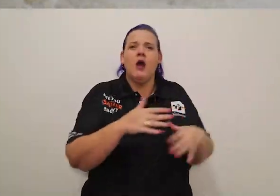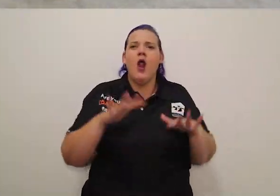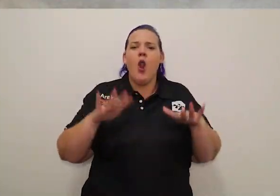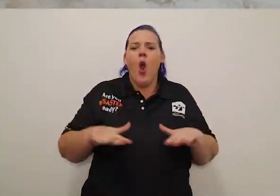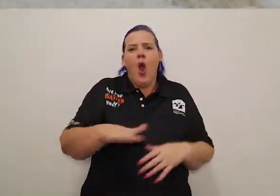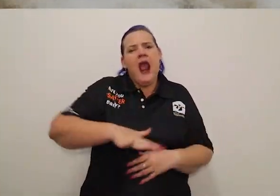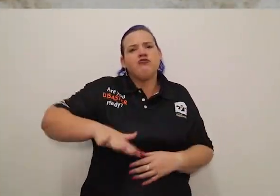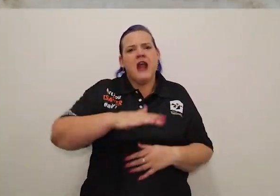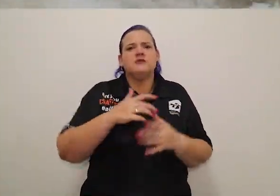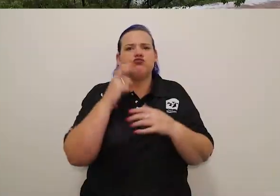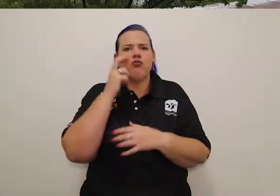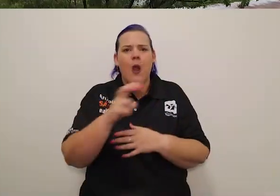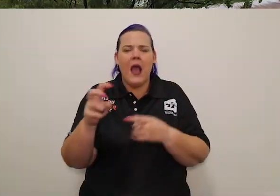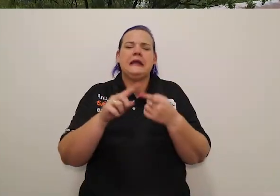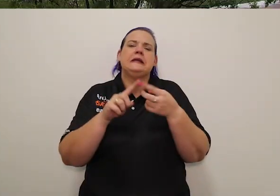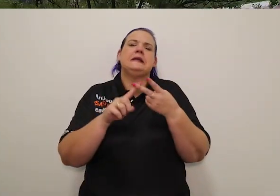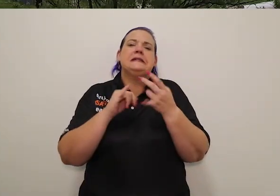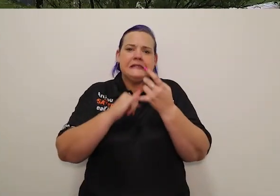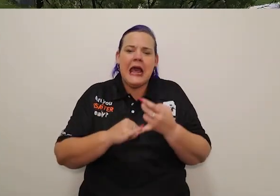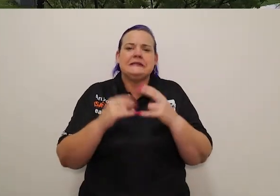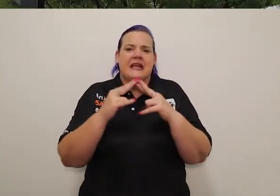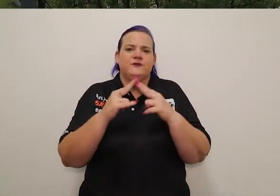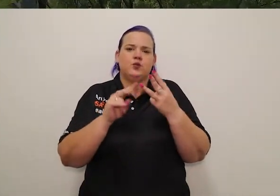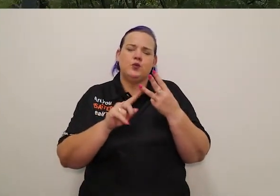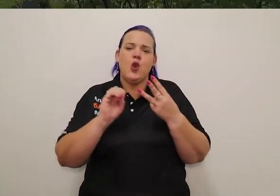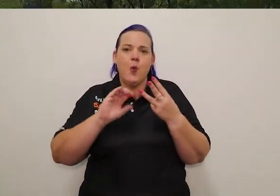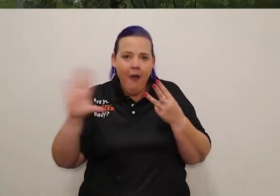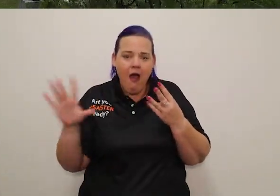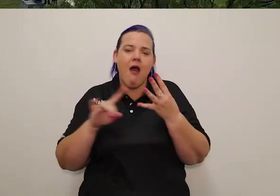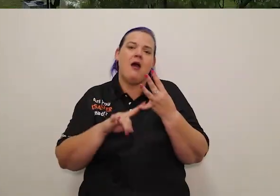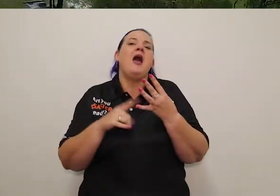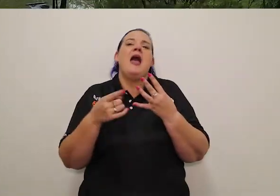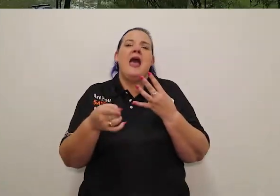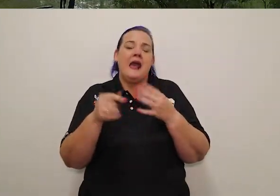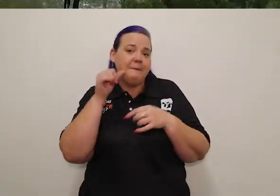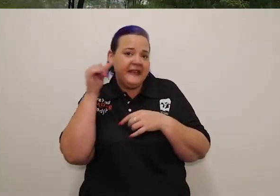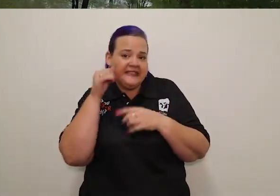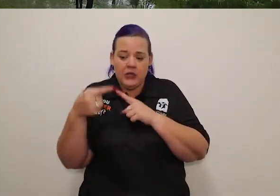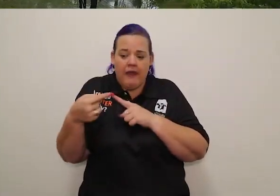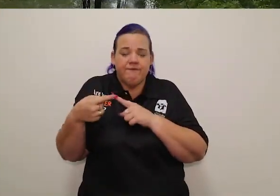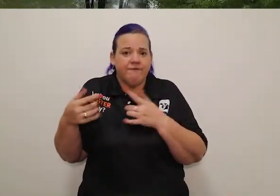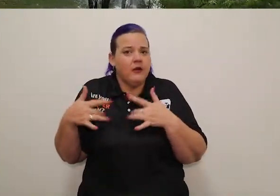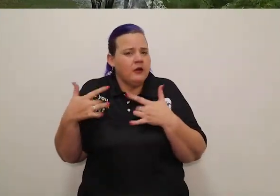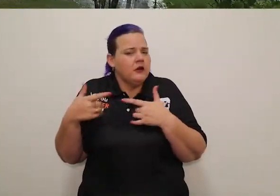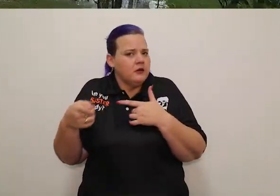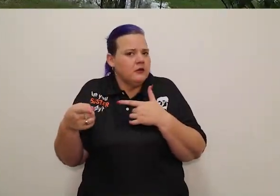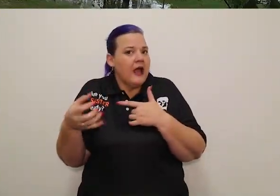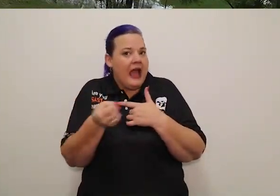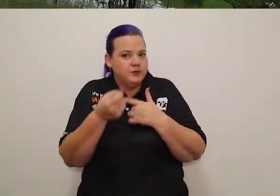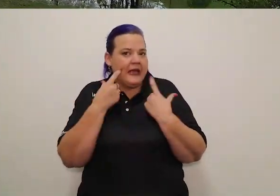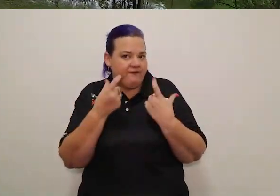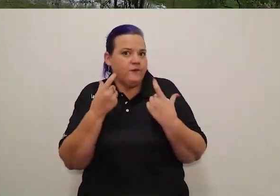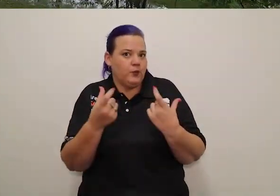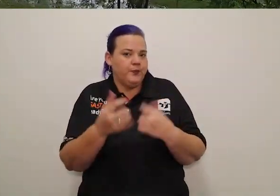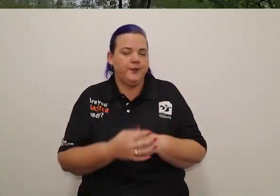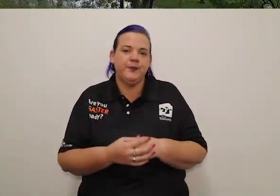tides, low-lying areas such as Railway Estate, Unoonba, South Townsville, parts of Hermit Park and beachside communities need